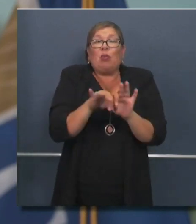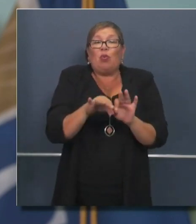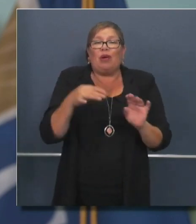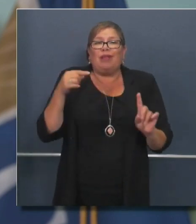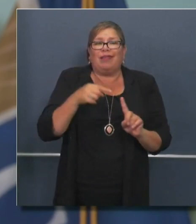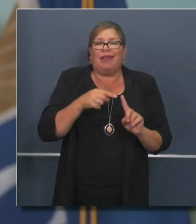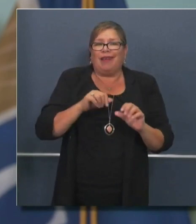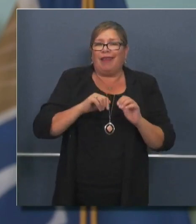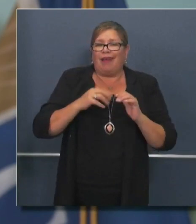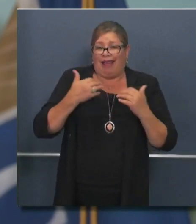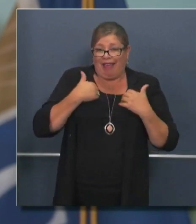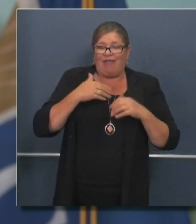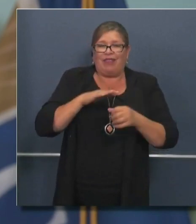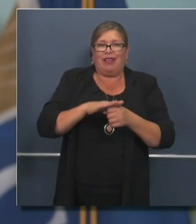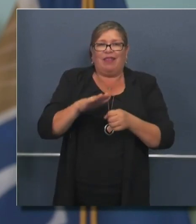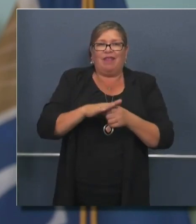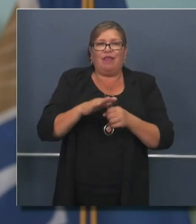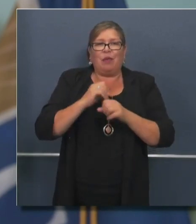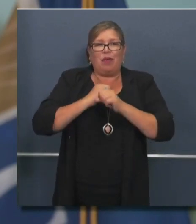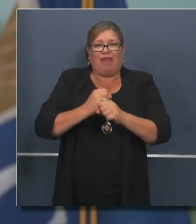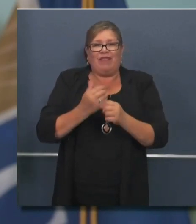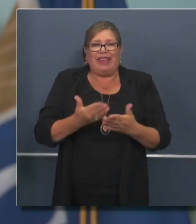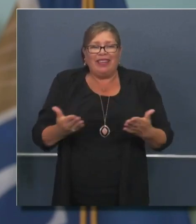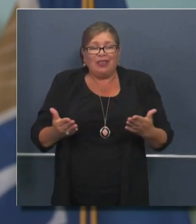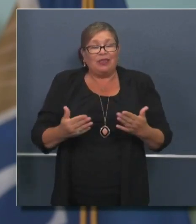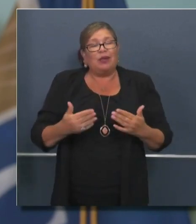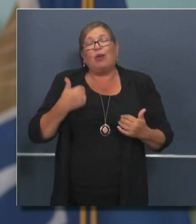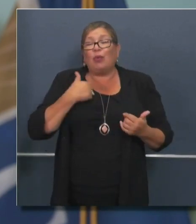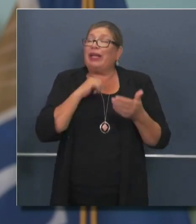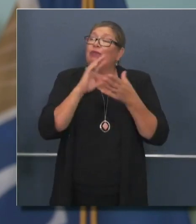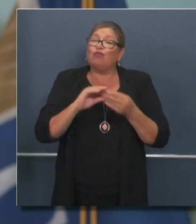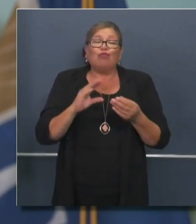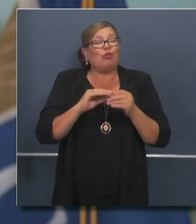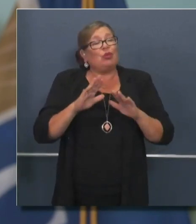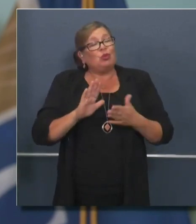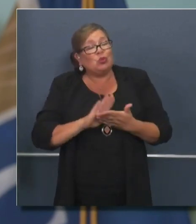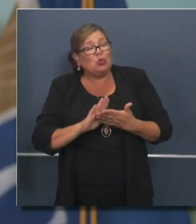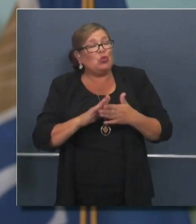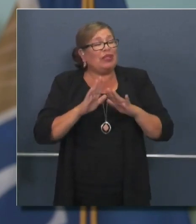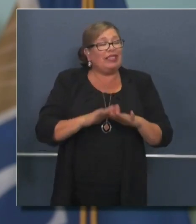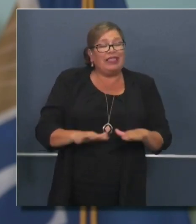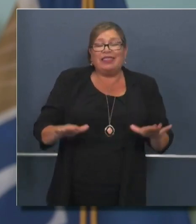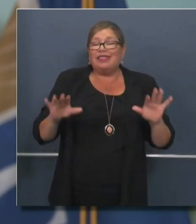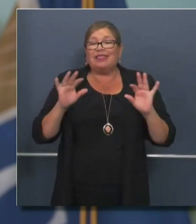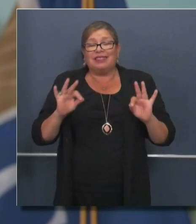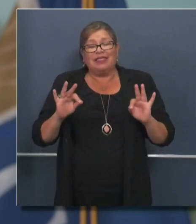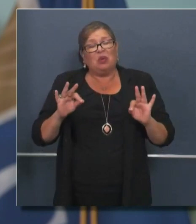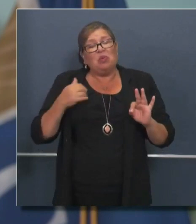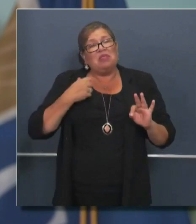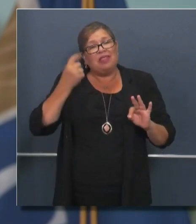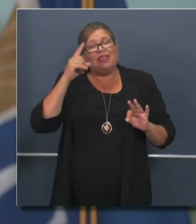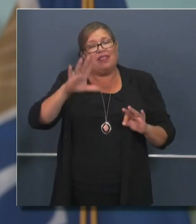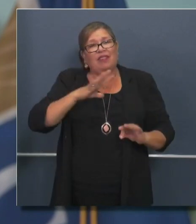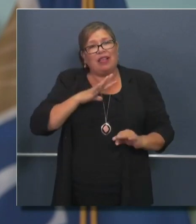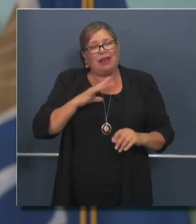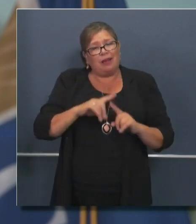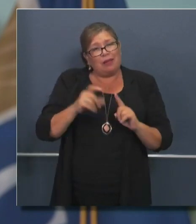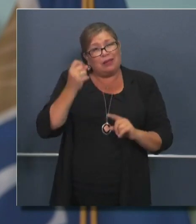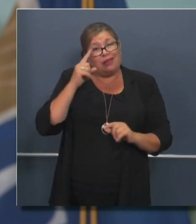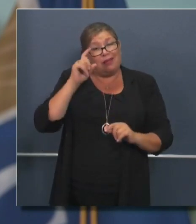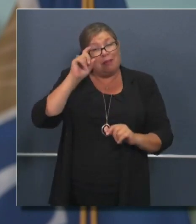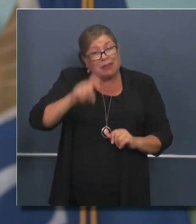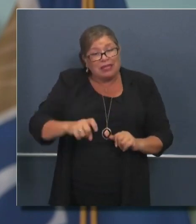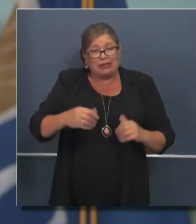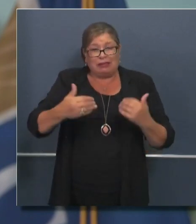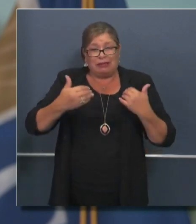protective gear, because it's one thing to talk about schools and talk about our children as it's foundationally understood, but we also have to have